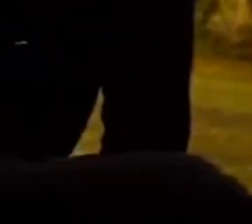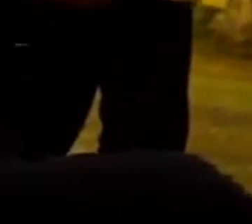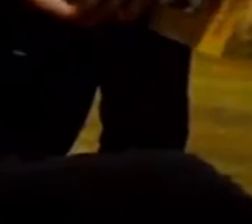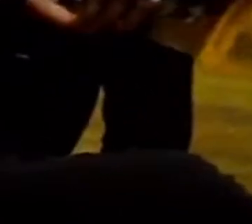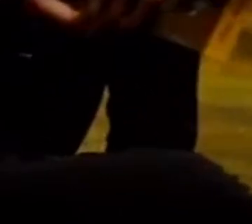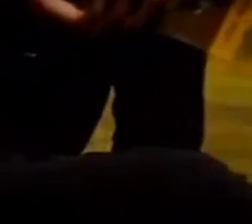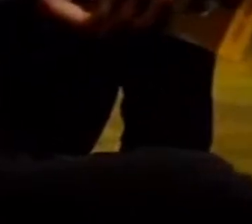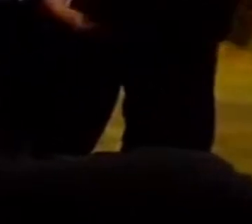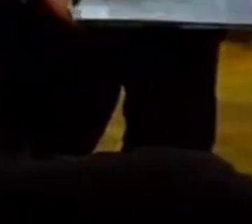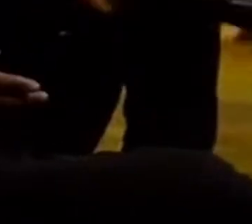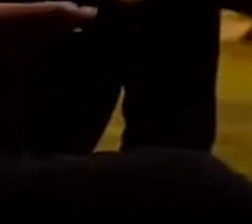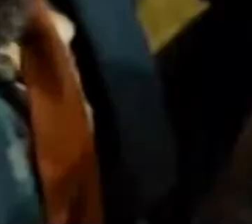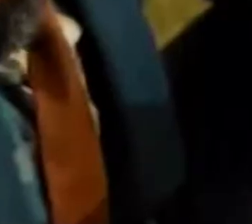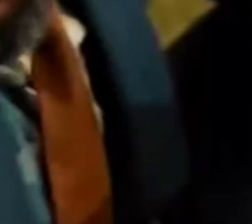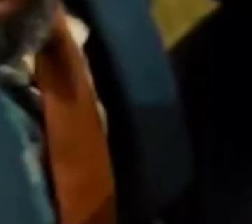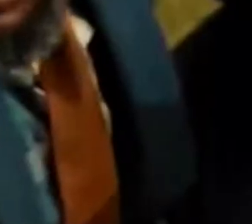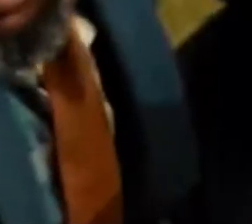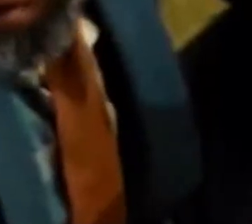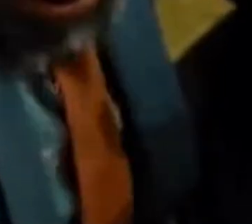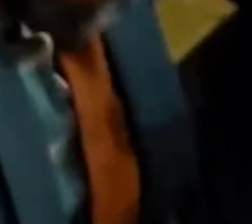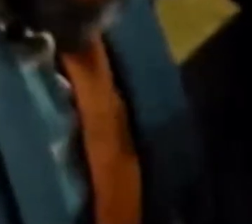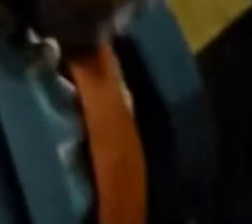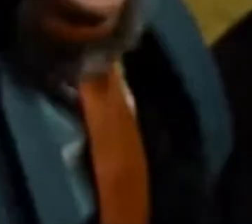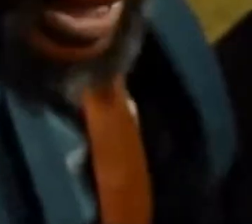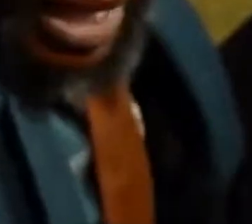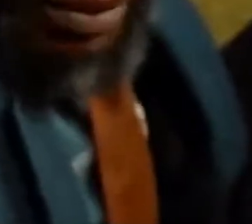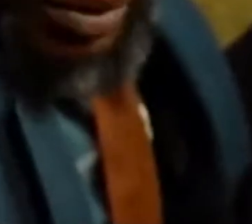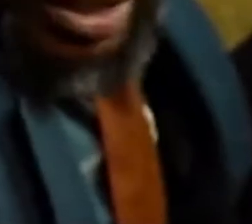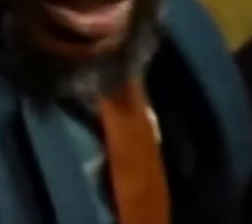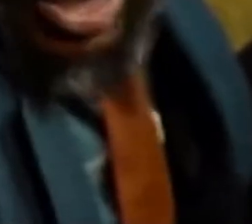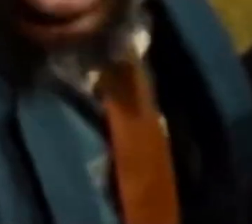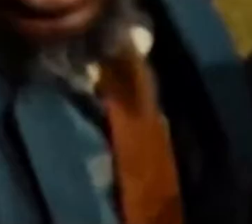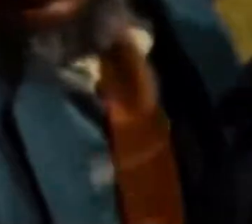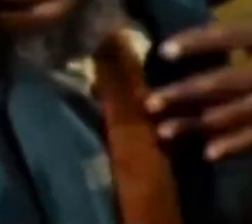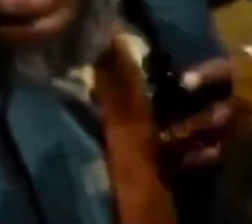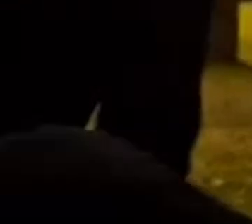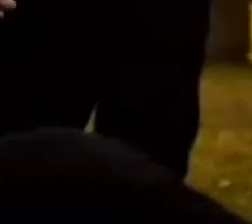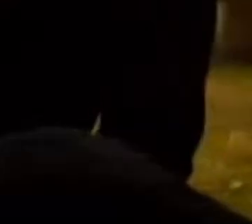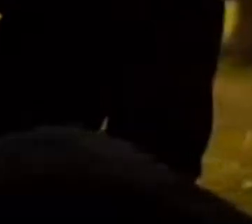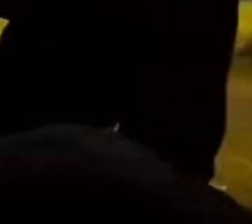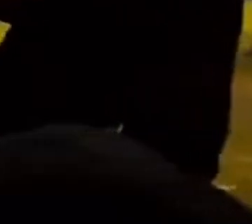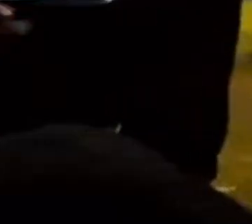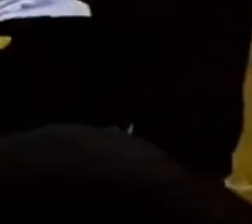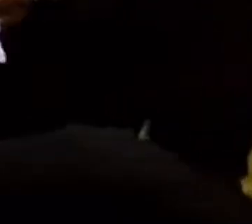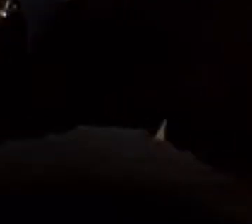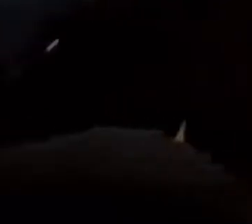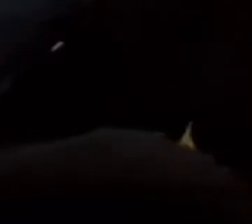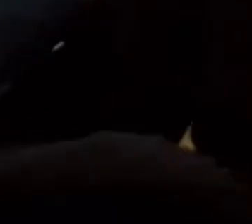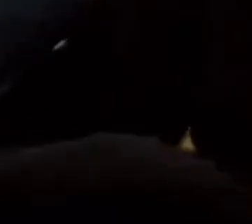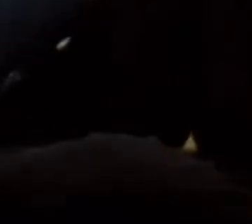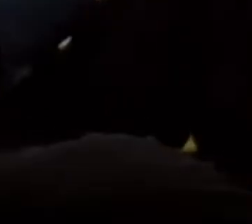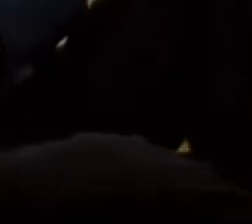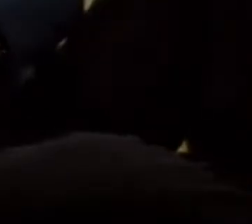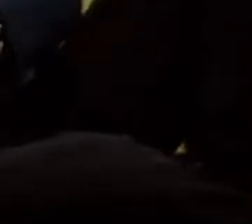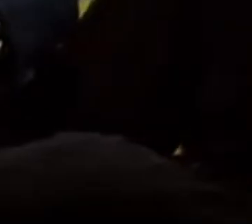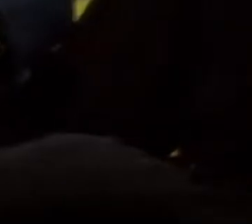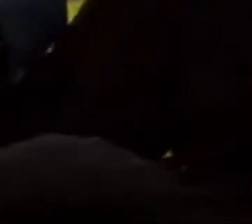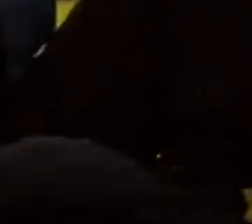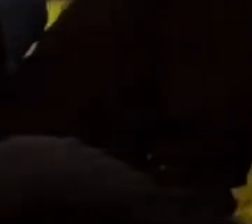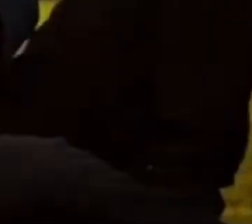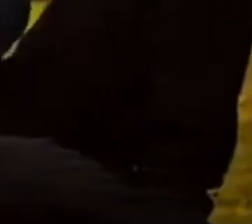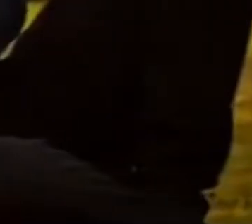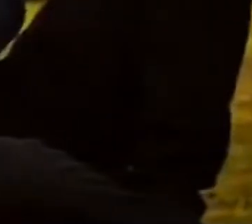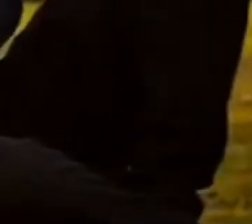watina nangulionse ndechenza pakuti bante mwenishi mande pangira pweshina nangunda chitafona temwa no chitakea